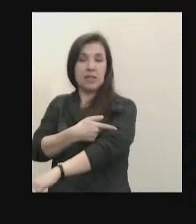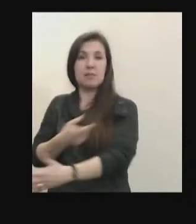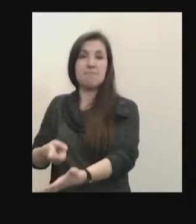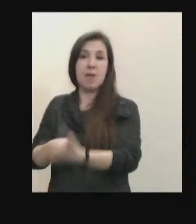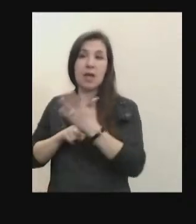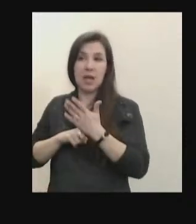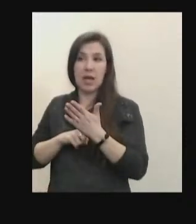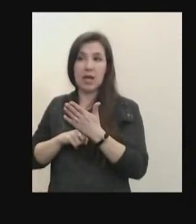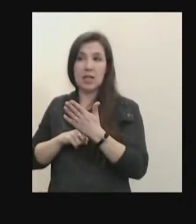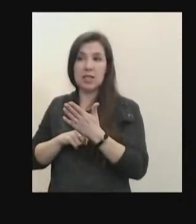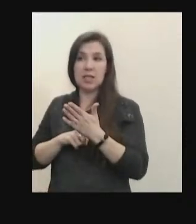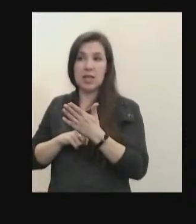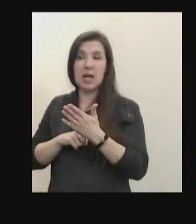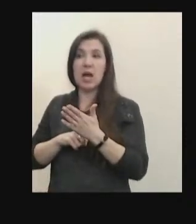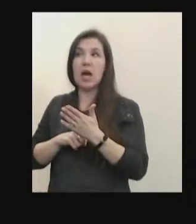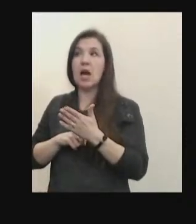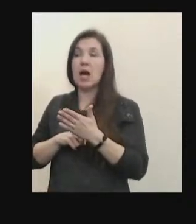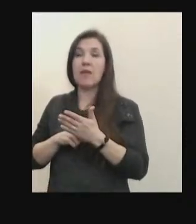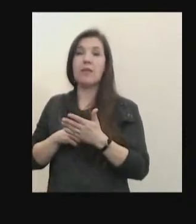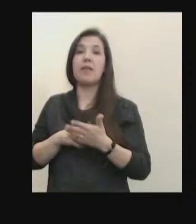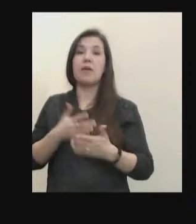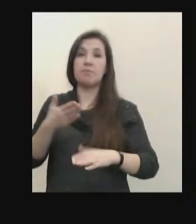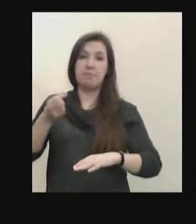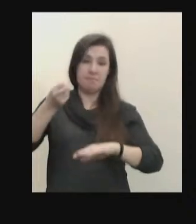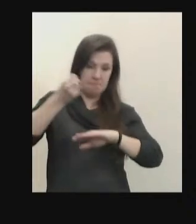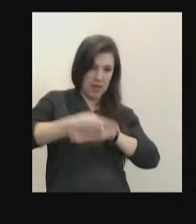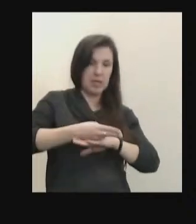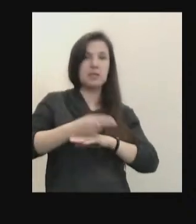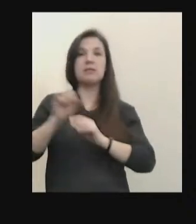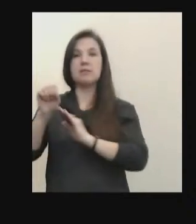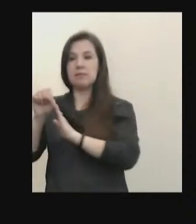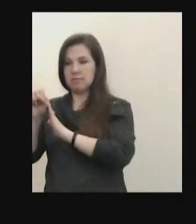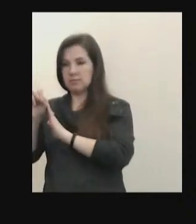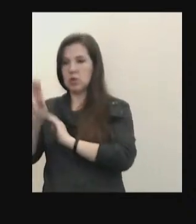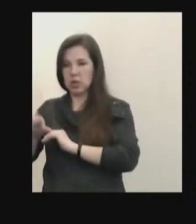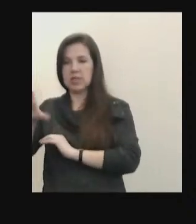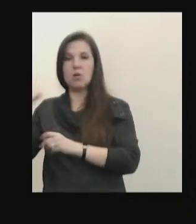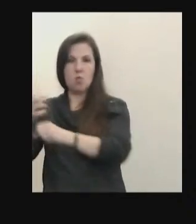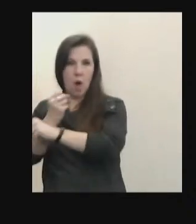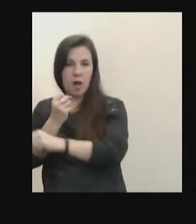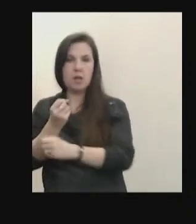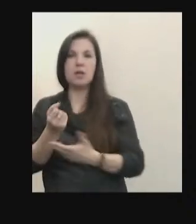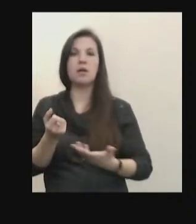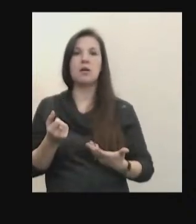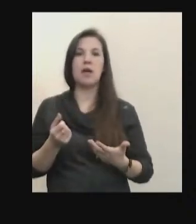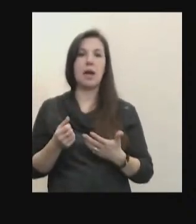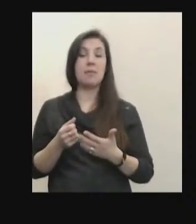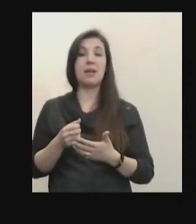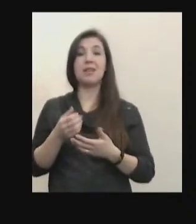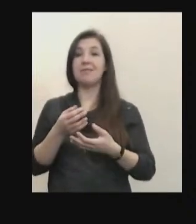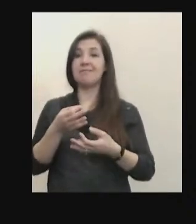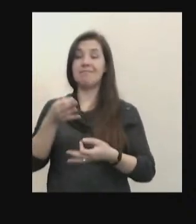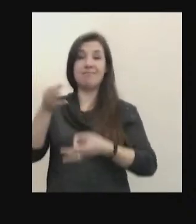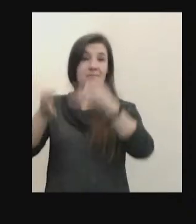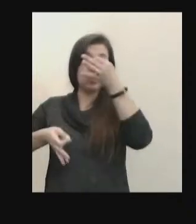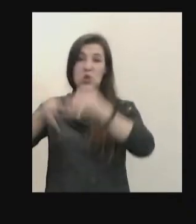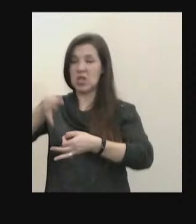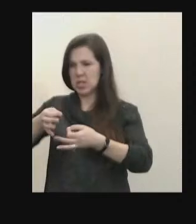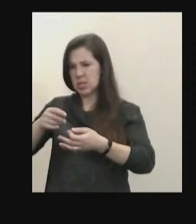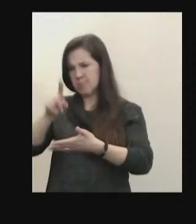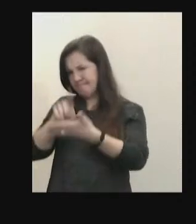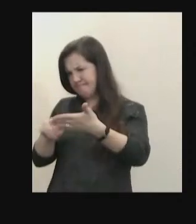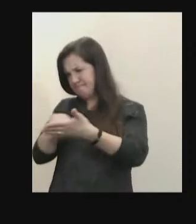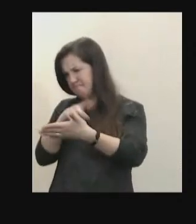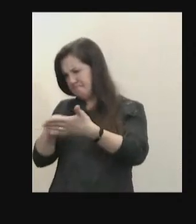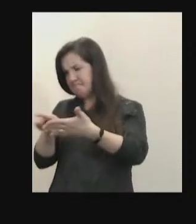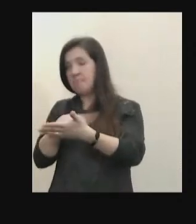was defeated. The lawsuit was defeated. The vaccine mandate survived judicial scrutiny by New York